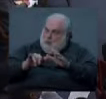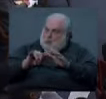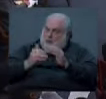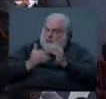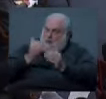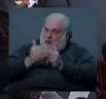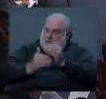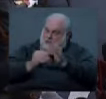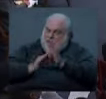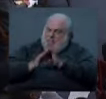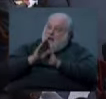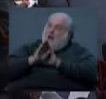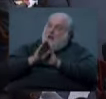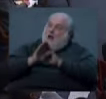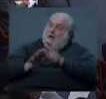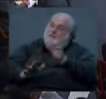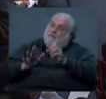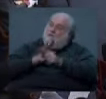a very